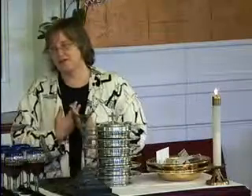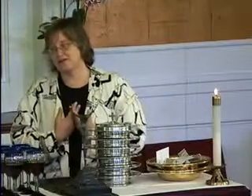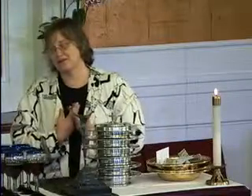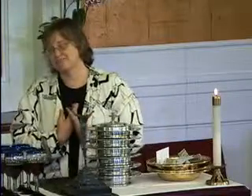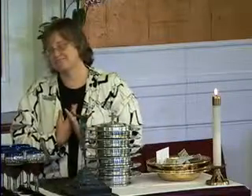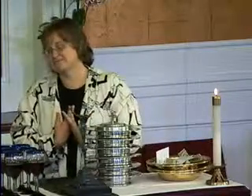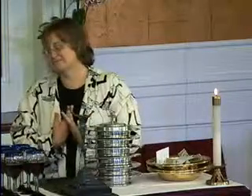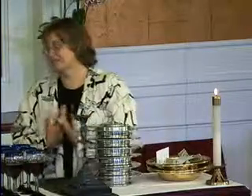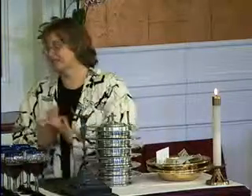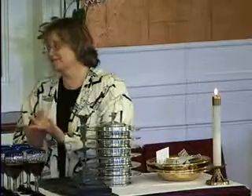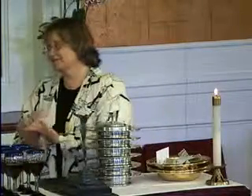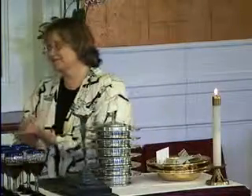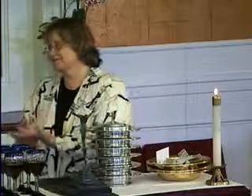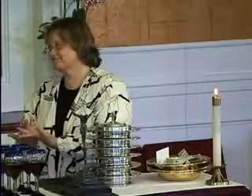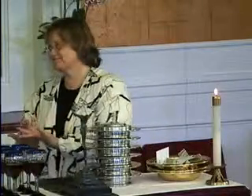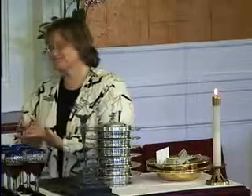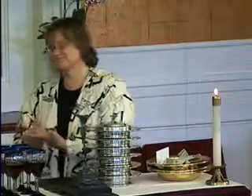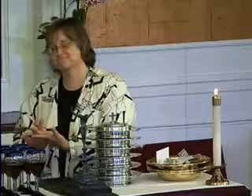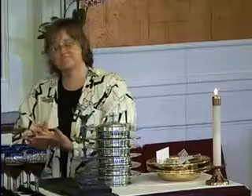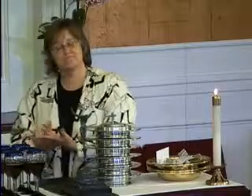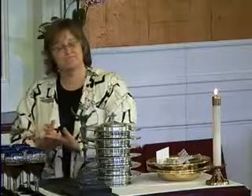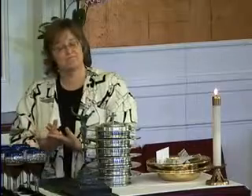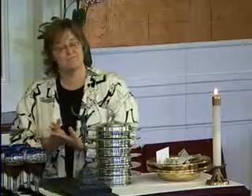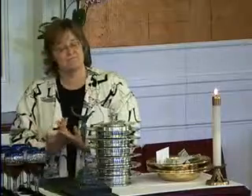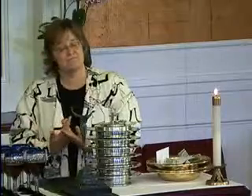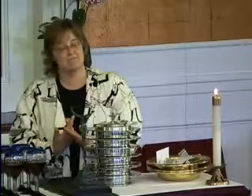sacrificing our heart to give.